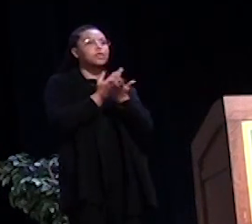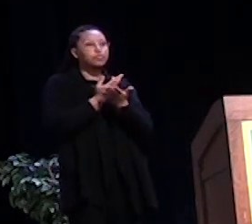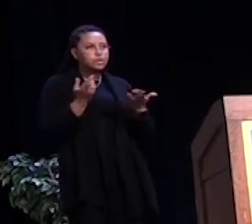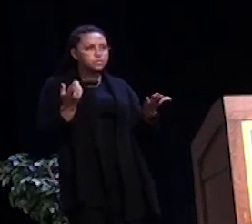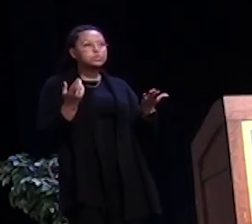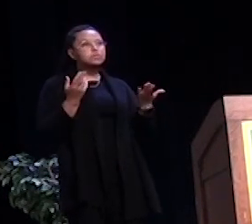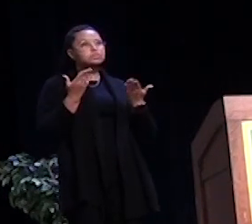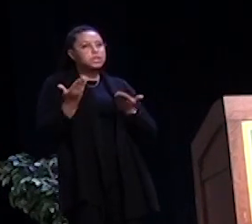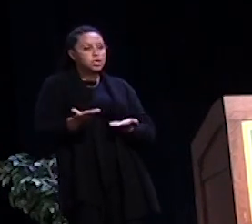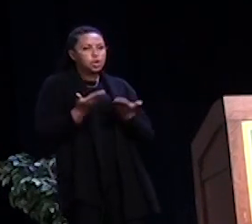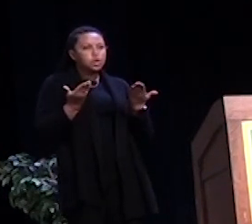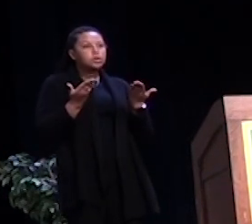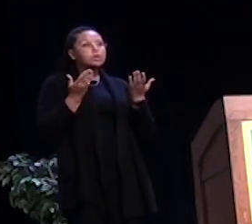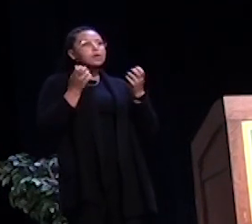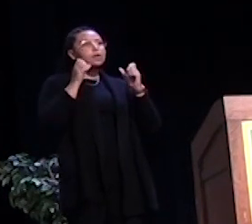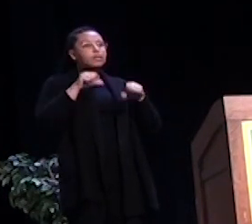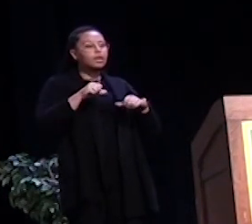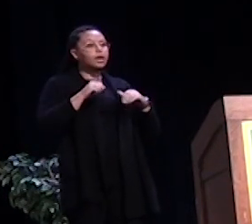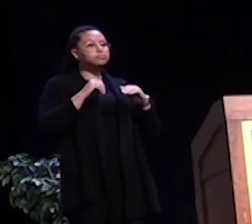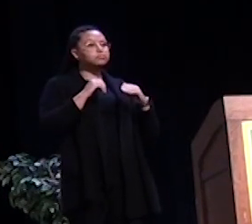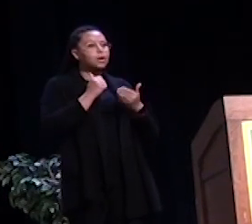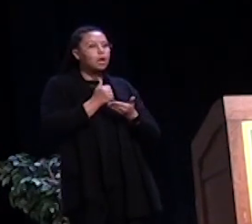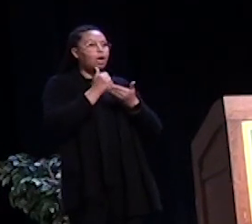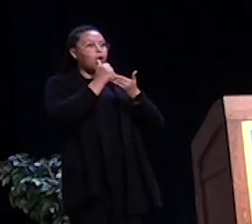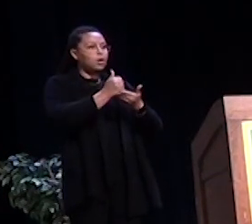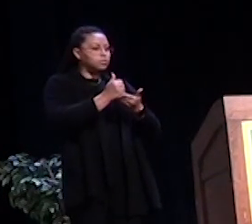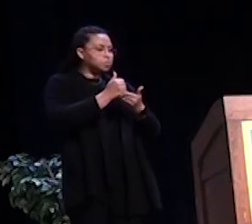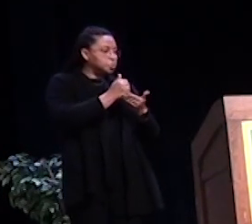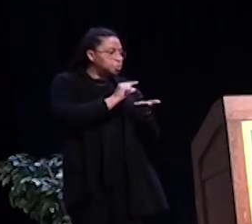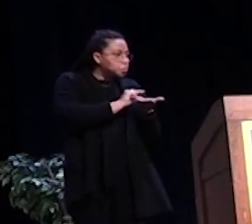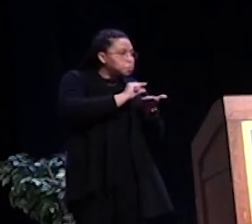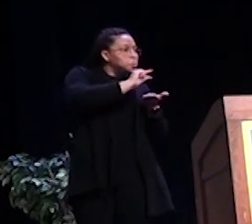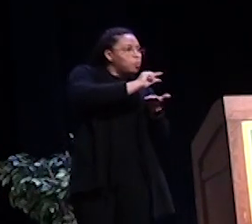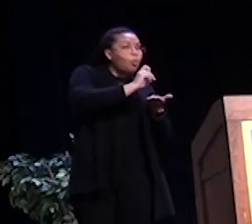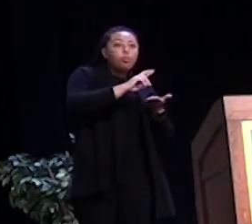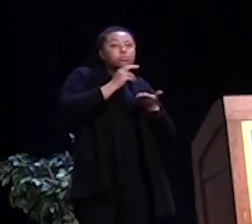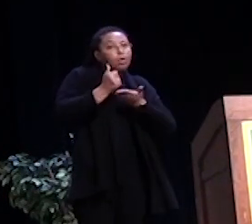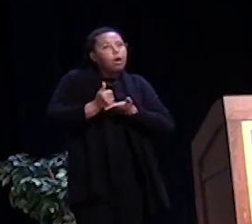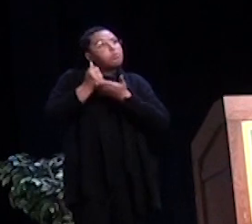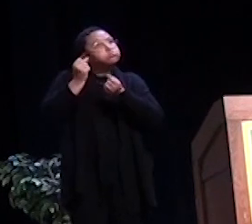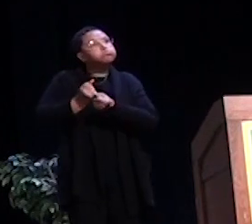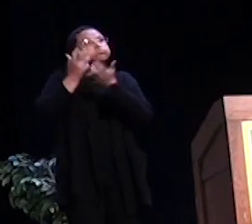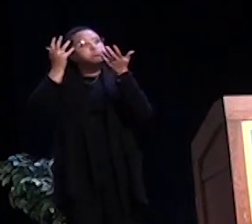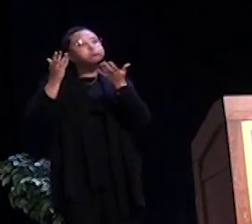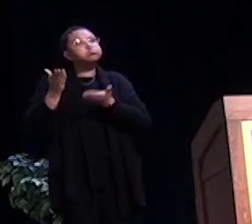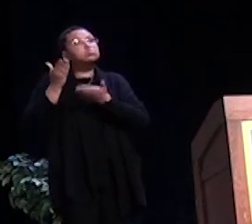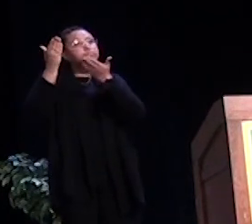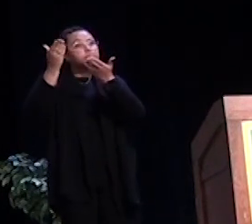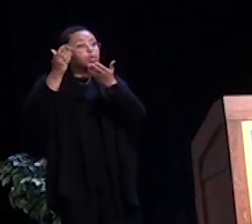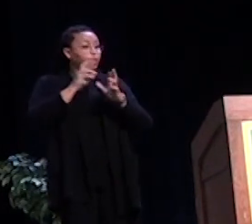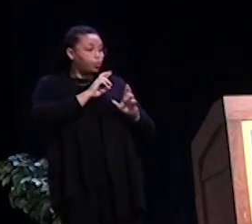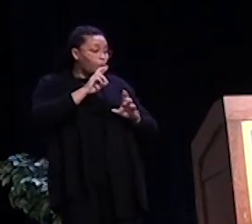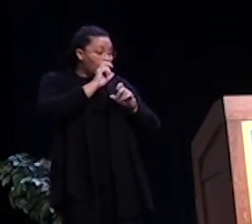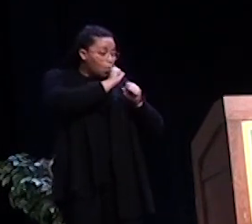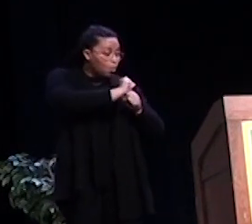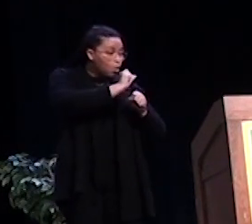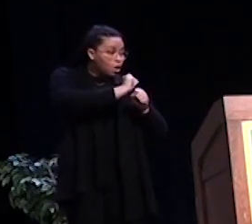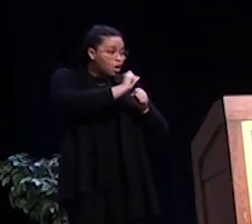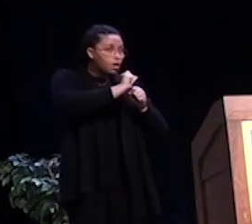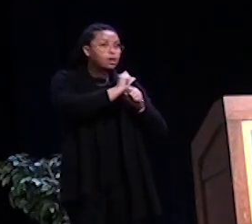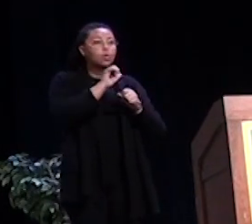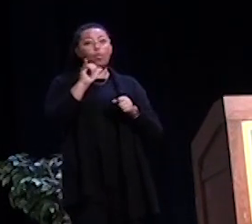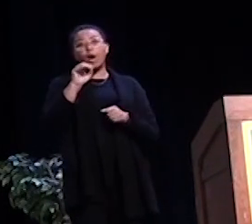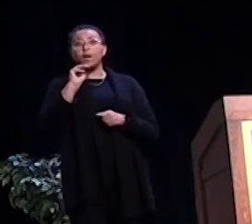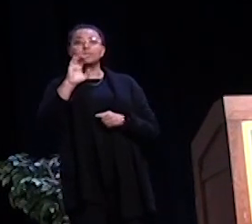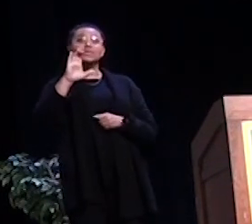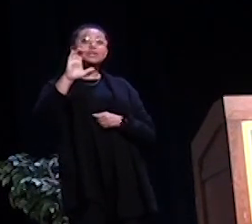here that can help kind of at all of those levels and all four of those kind of dimensions of mental health. You've got people out there like Ready to Work. You have people like